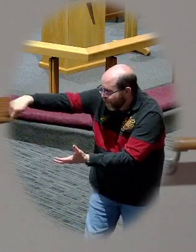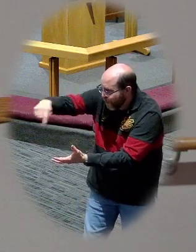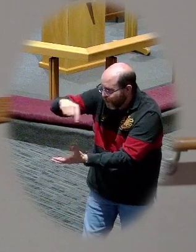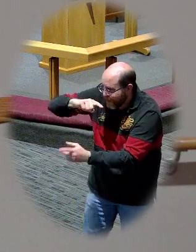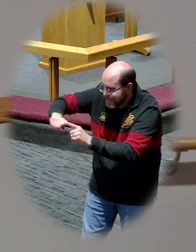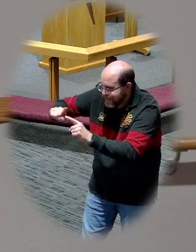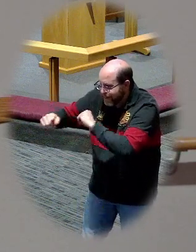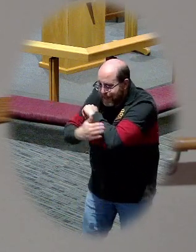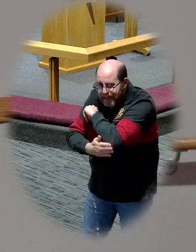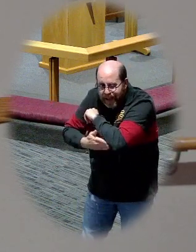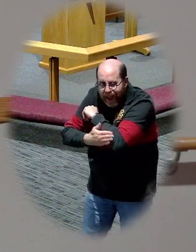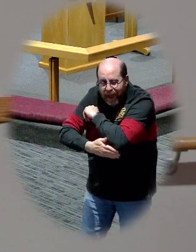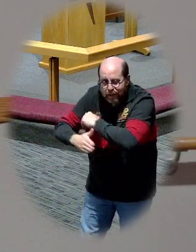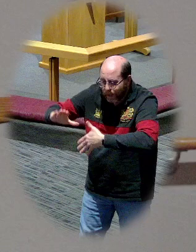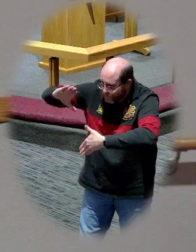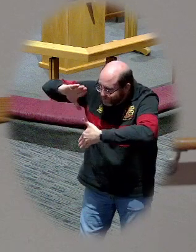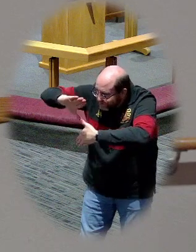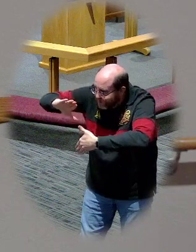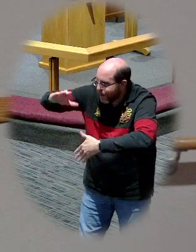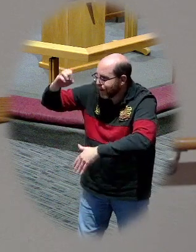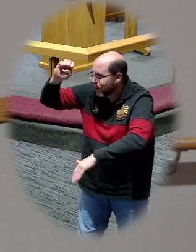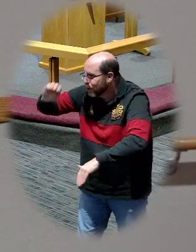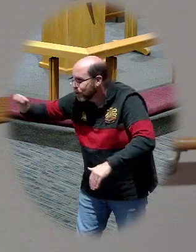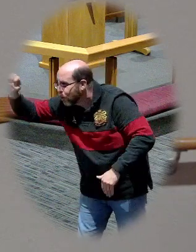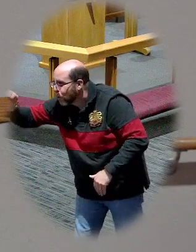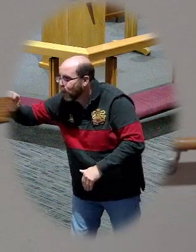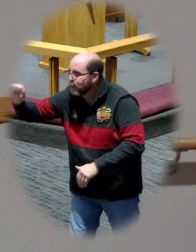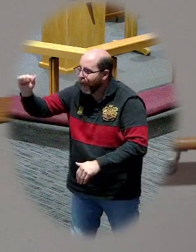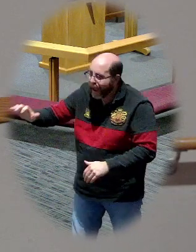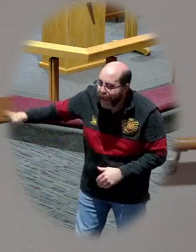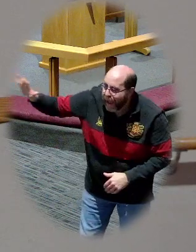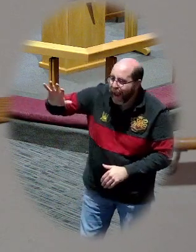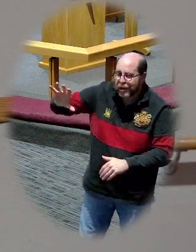glory of God.